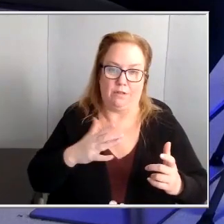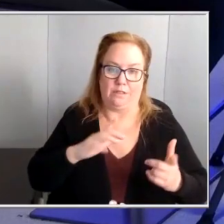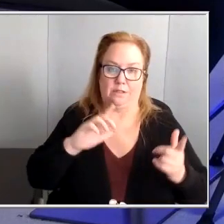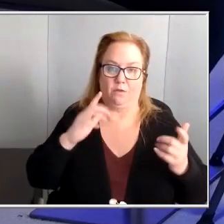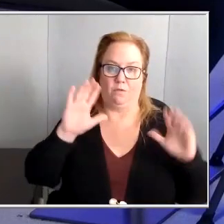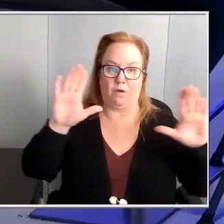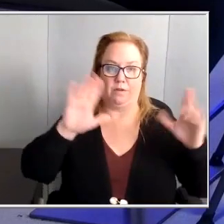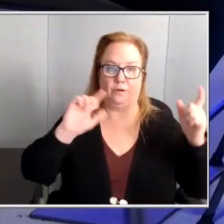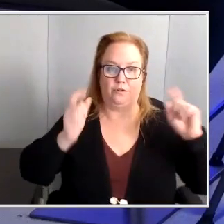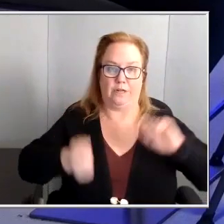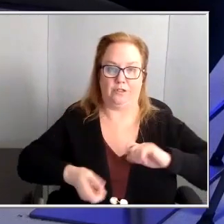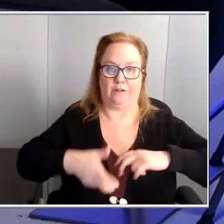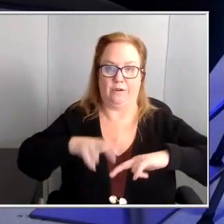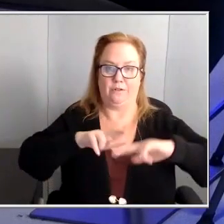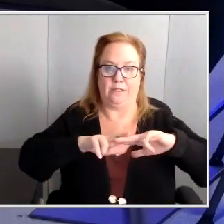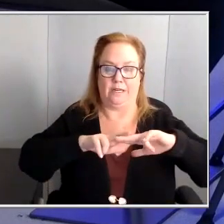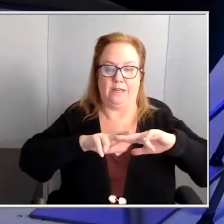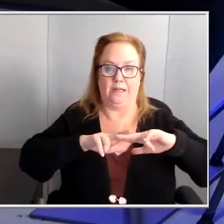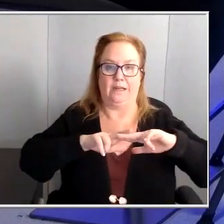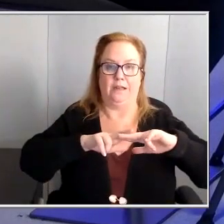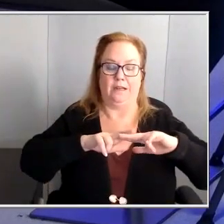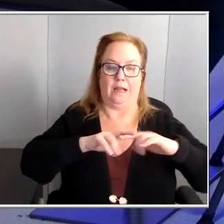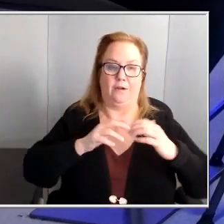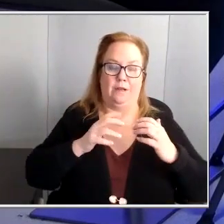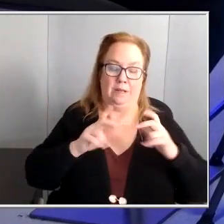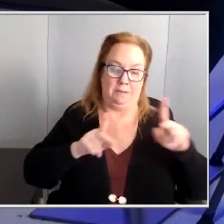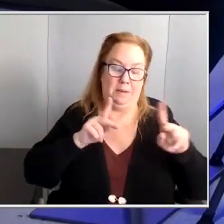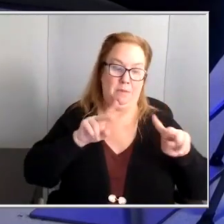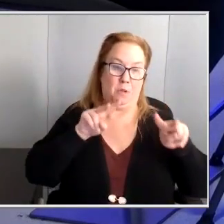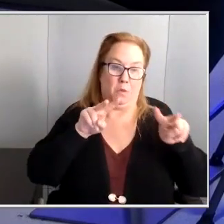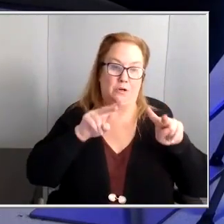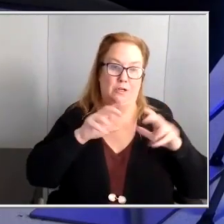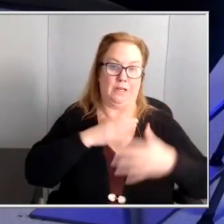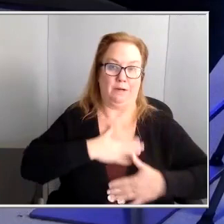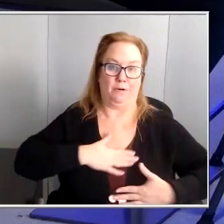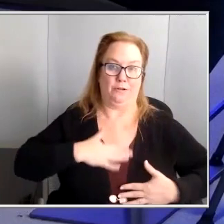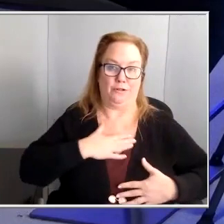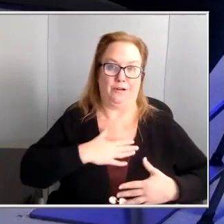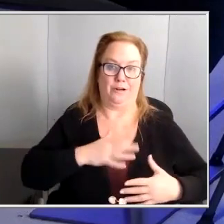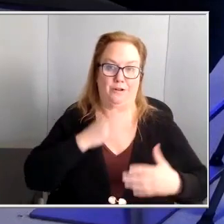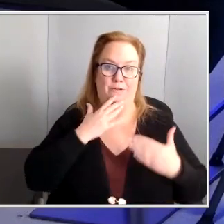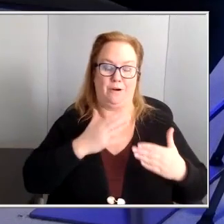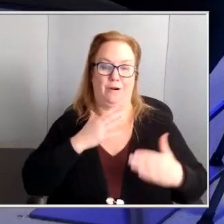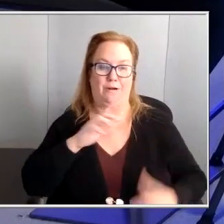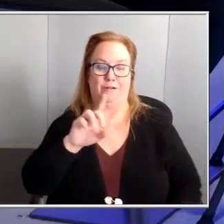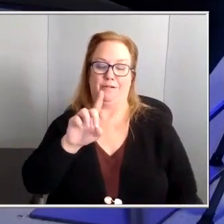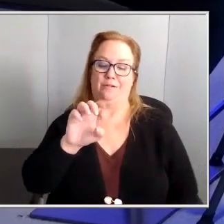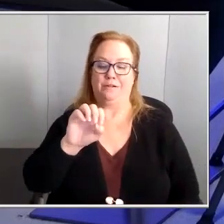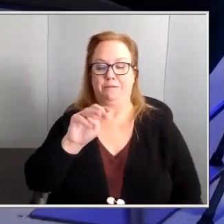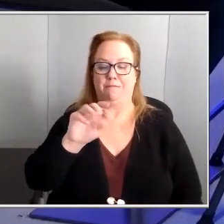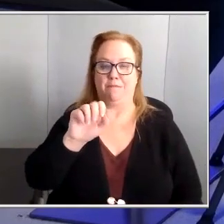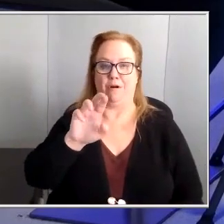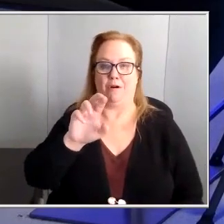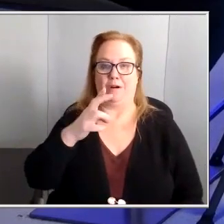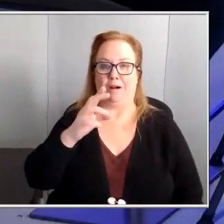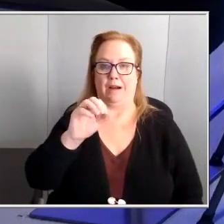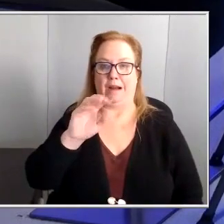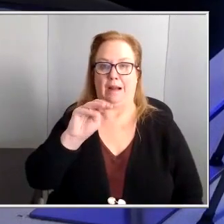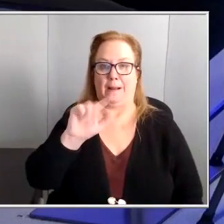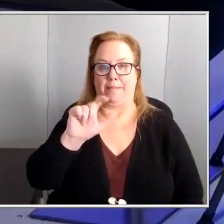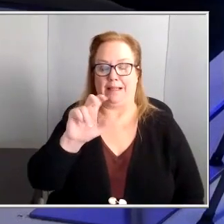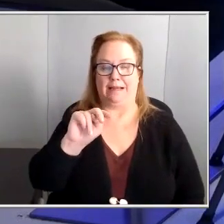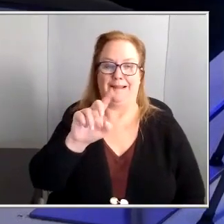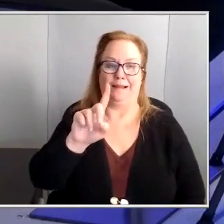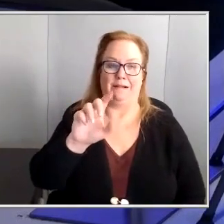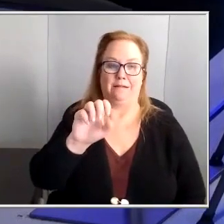have you sitting here like this, I don't know if our audience can even appreciate it. You are our Damar Hamlin. I think about that story,